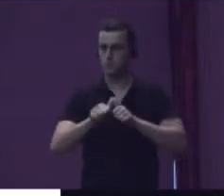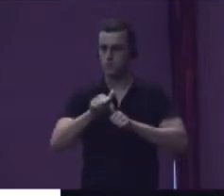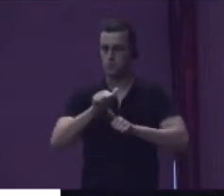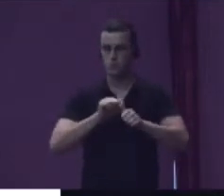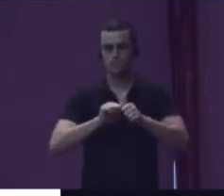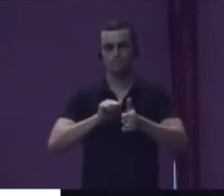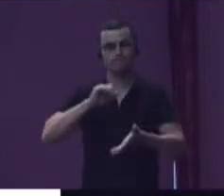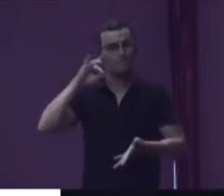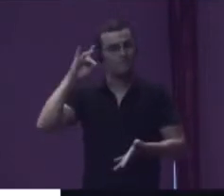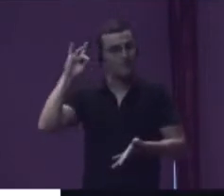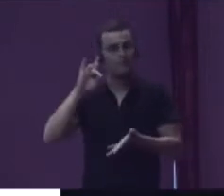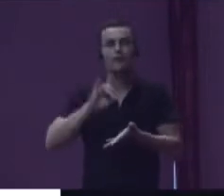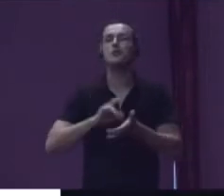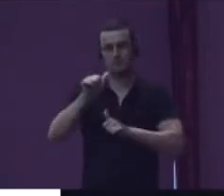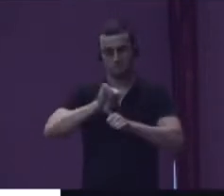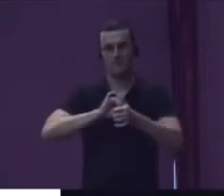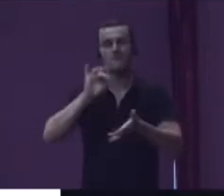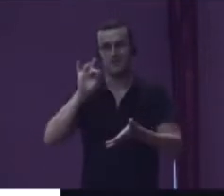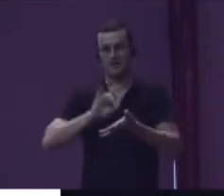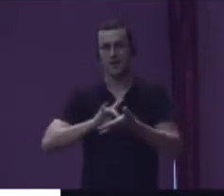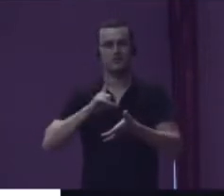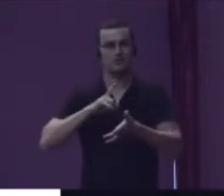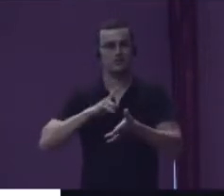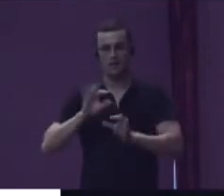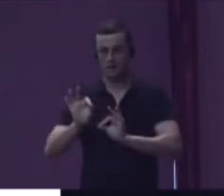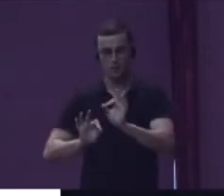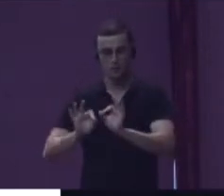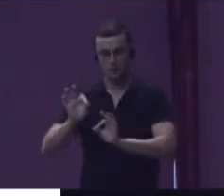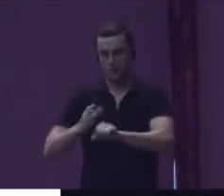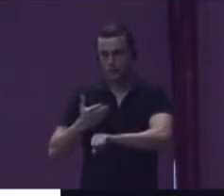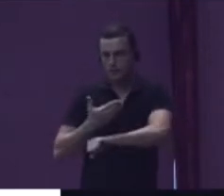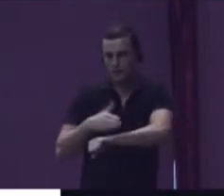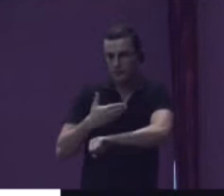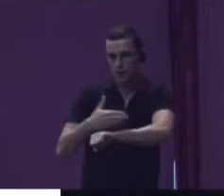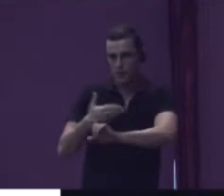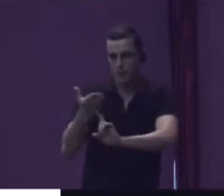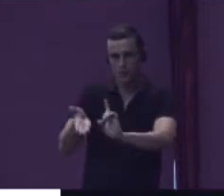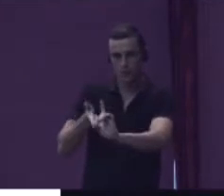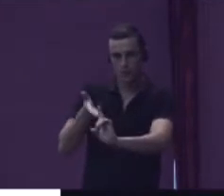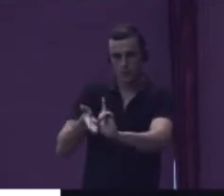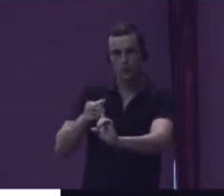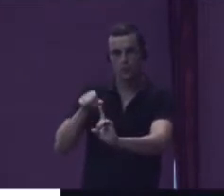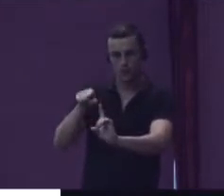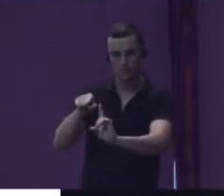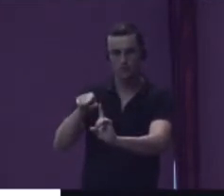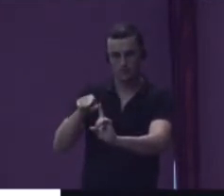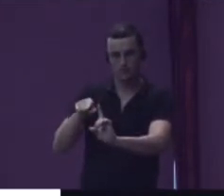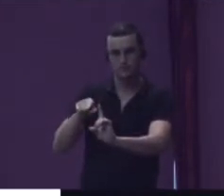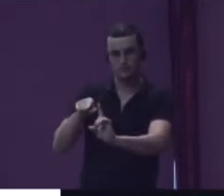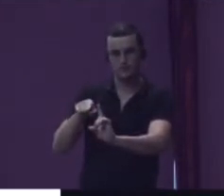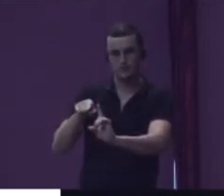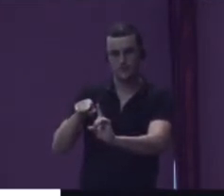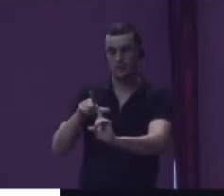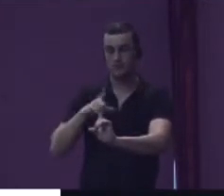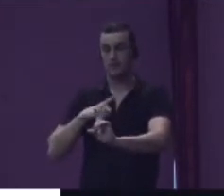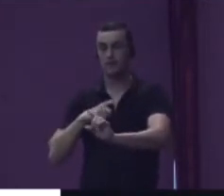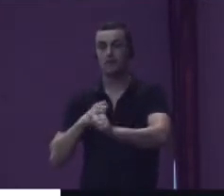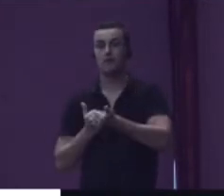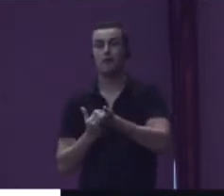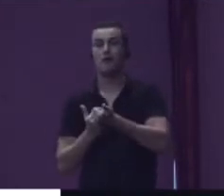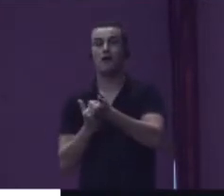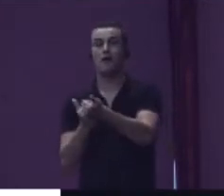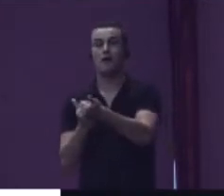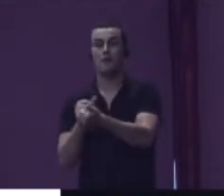midwifery training programs were supported and were a policy of the World Health